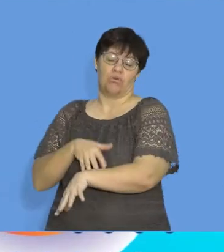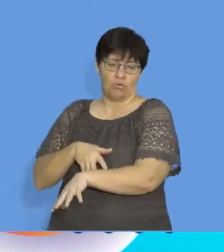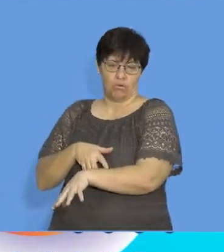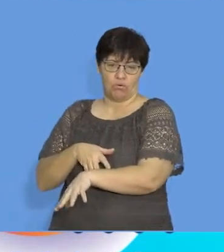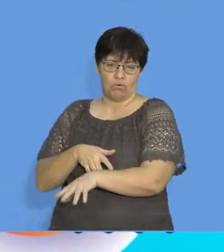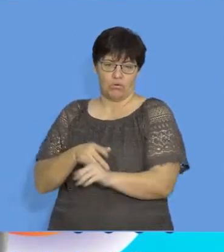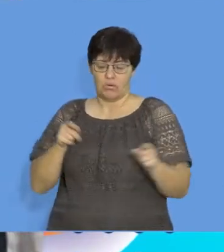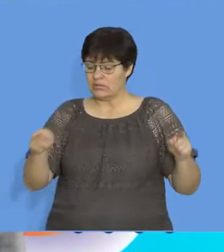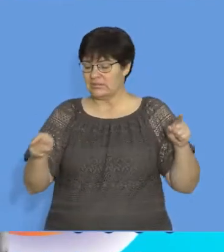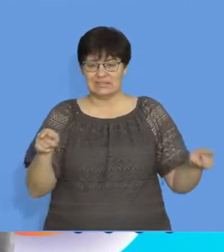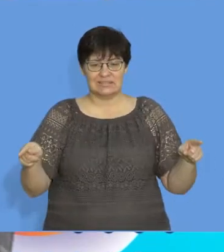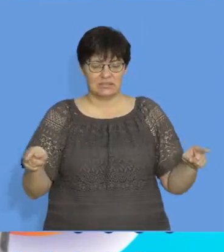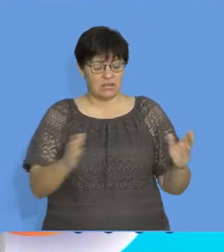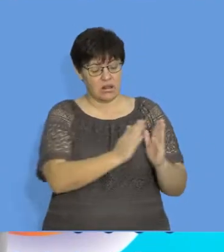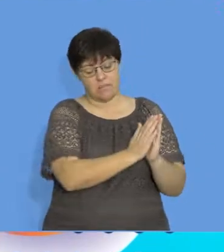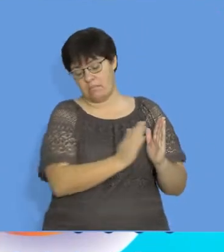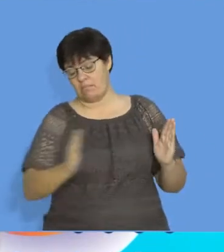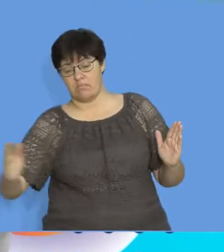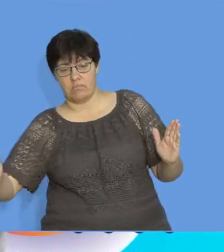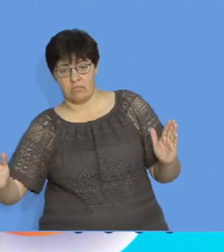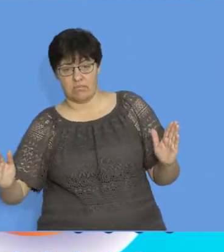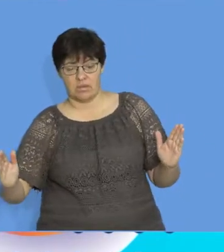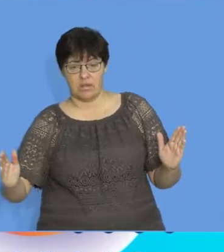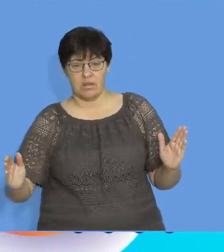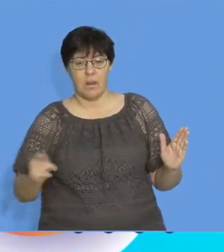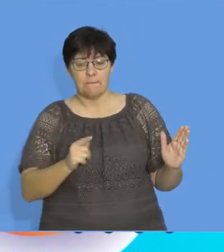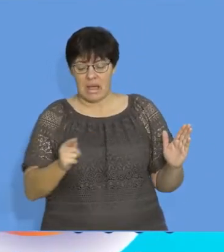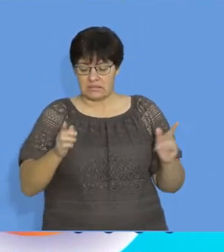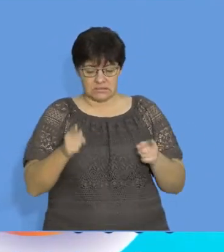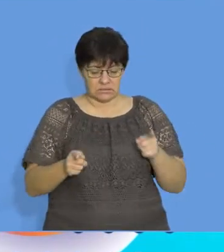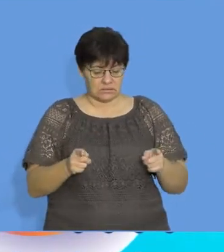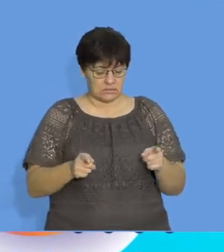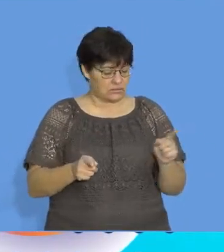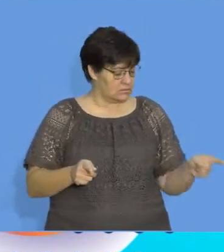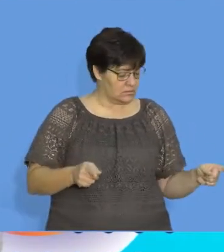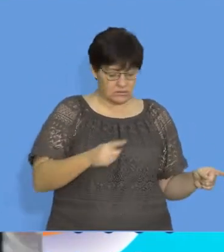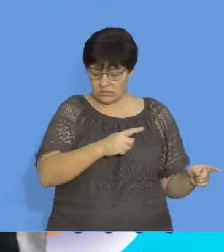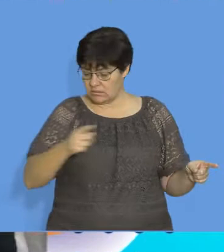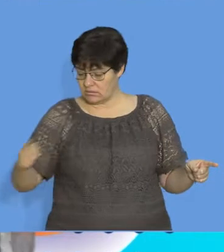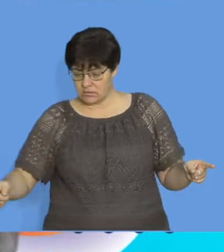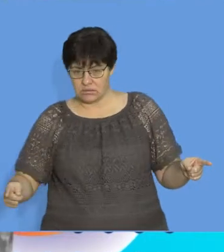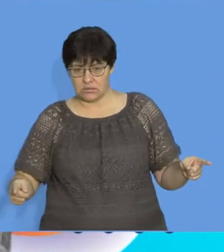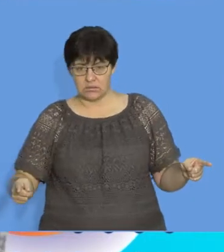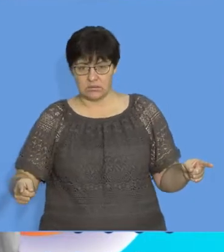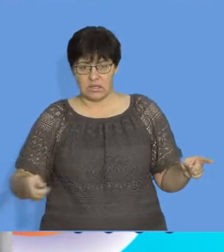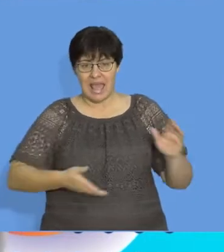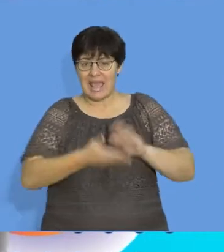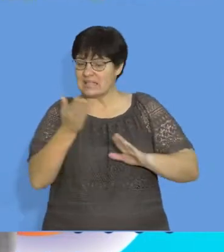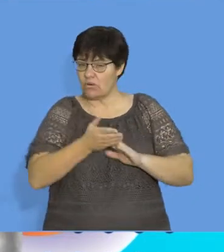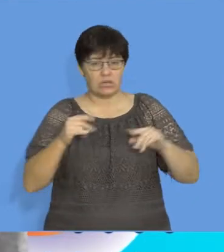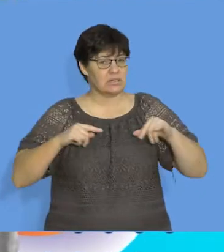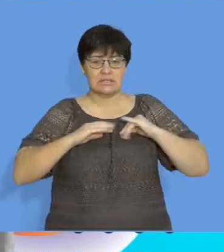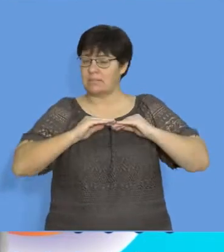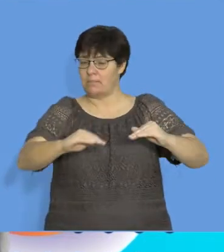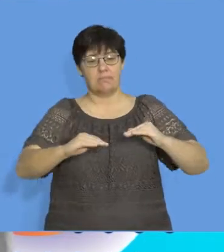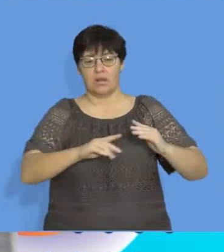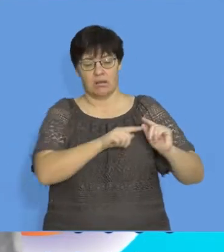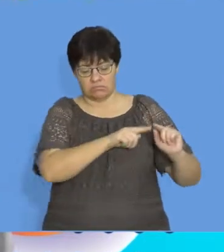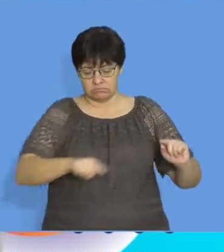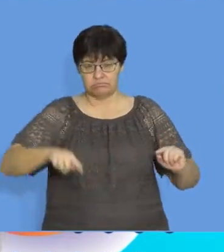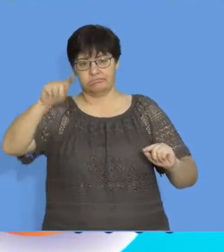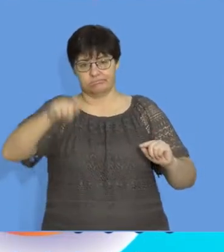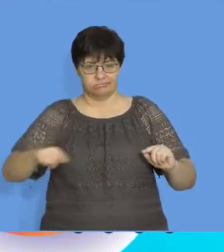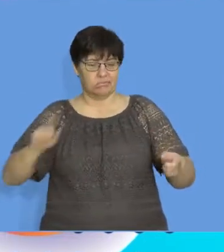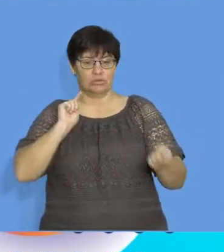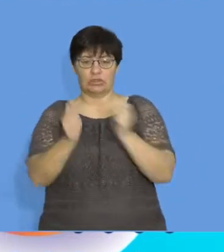slower, and they want to know the distance that it moves in. But meanwhile, from start to finish, the